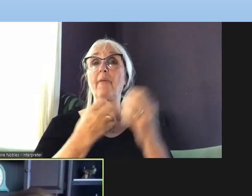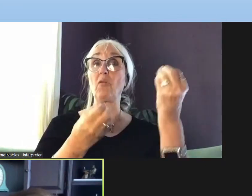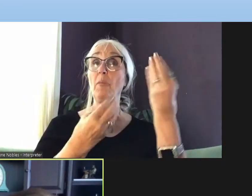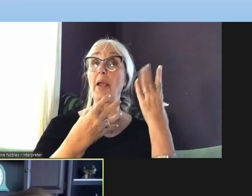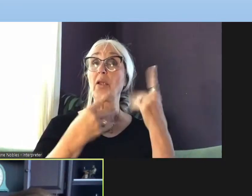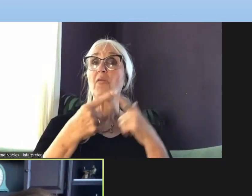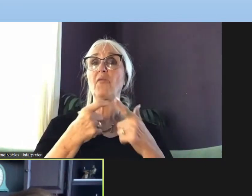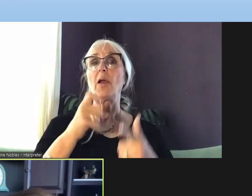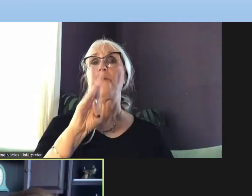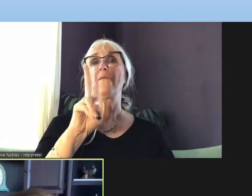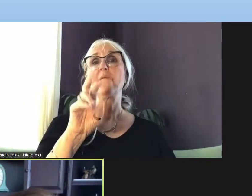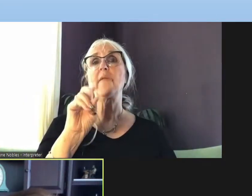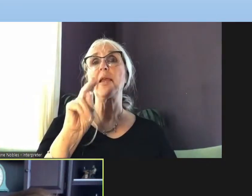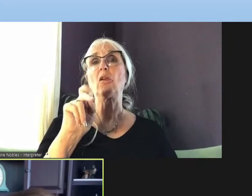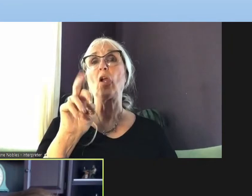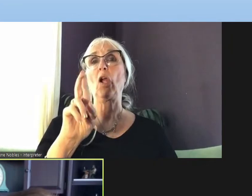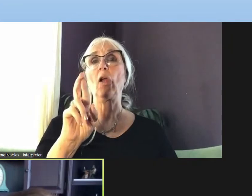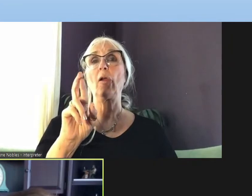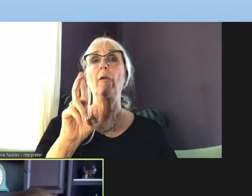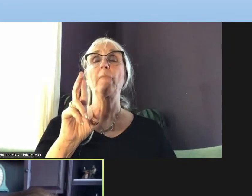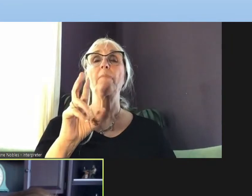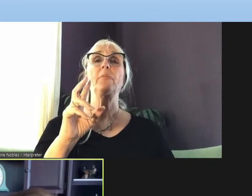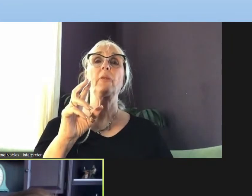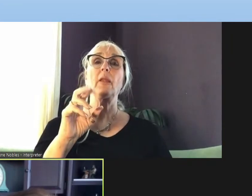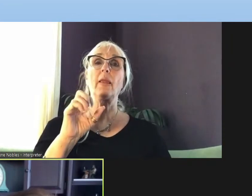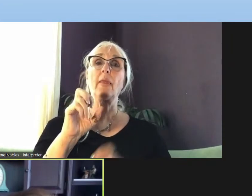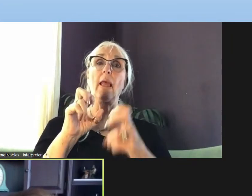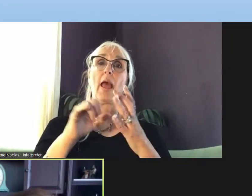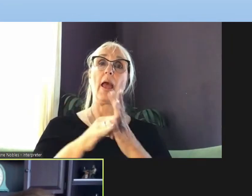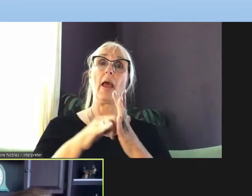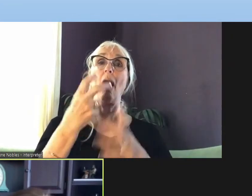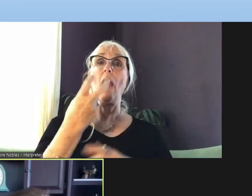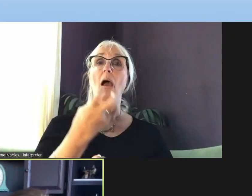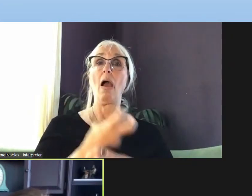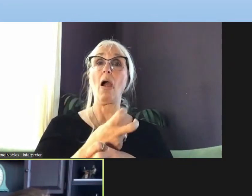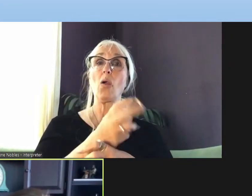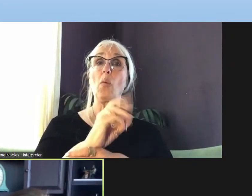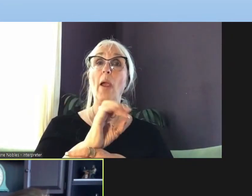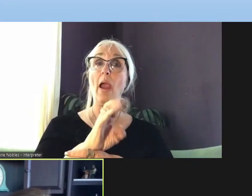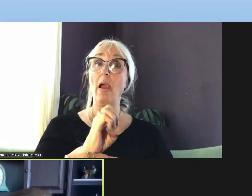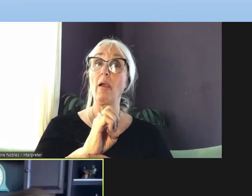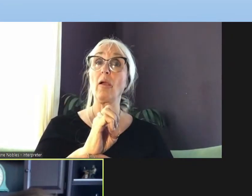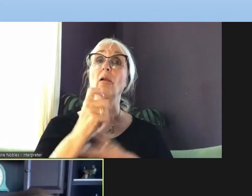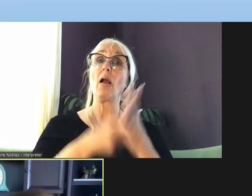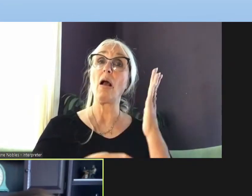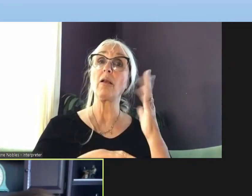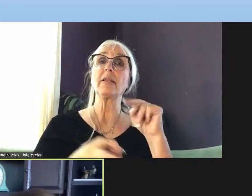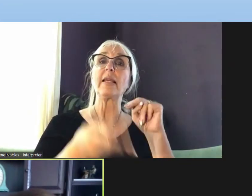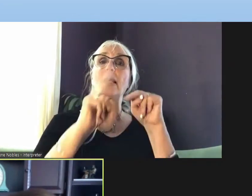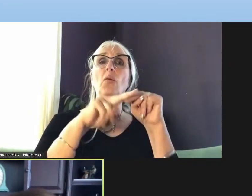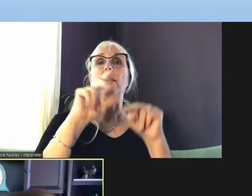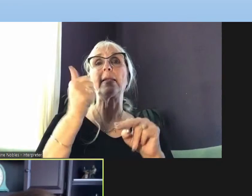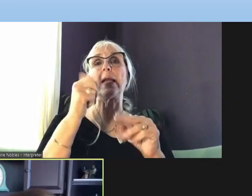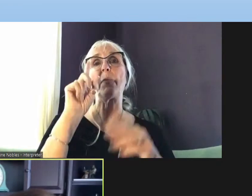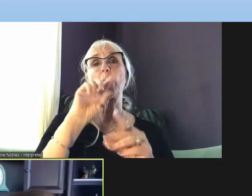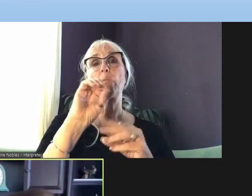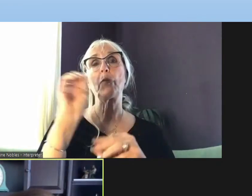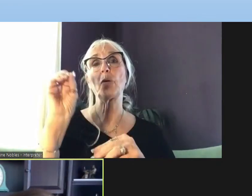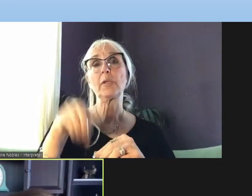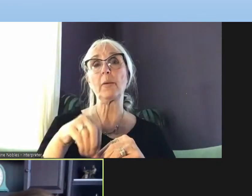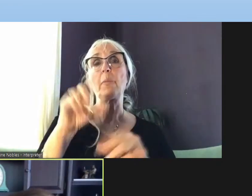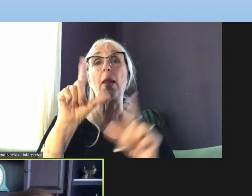that the Mitel phones, that hardware cost would be increasing by 10%, although the licensing will remain the